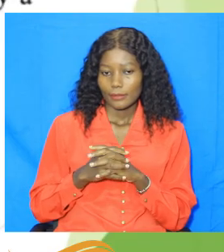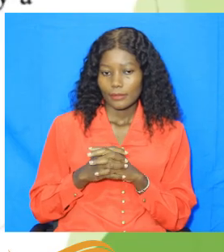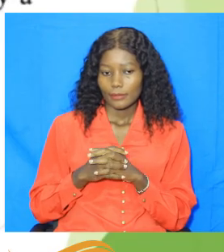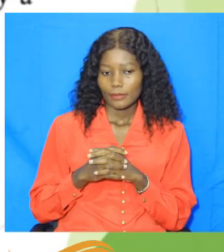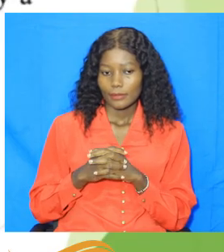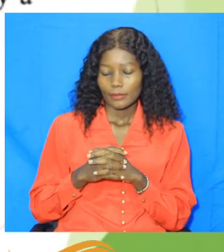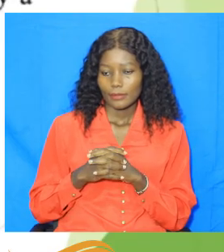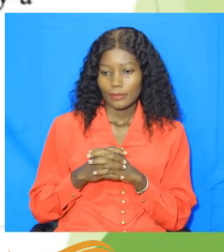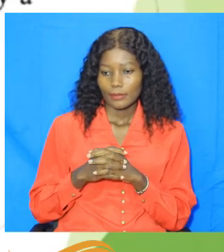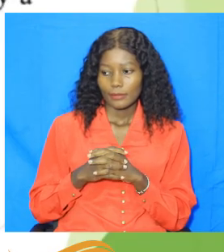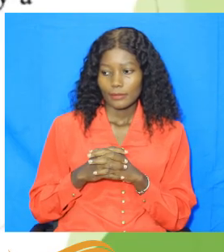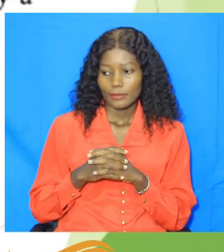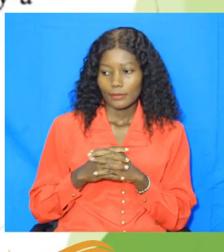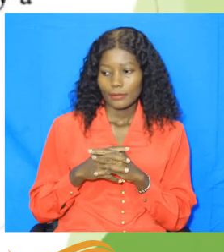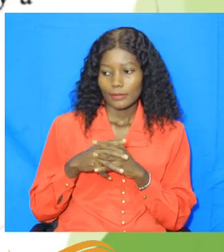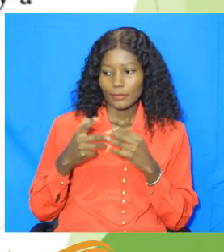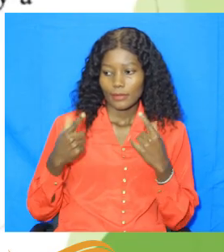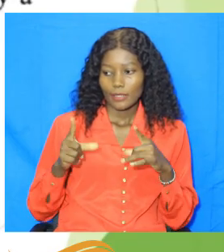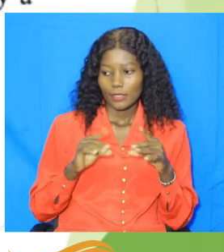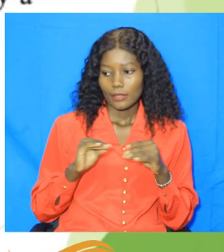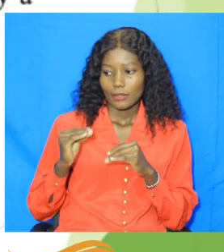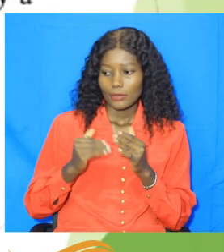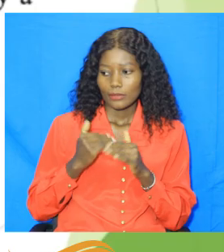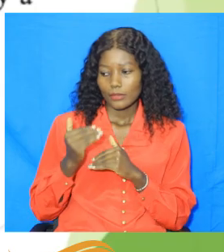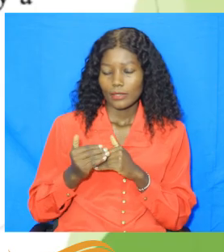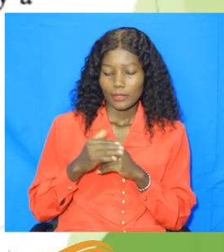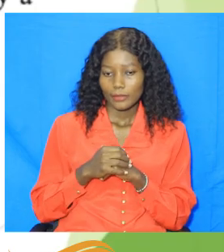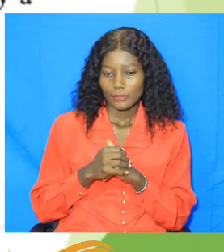Let's go to the next slide.